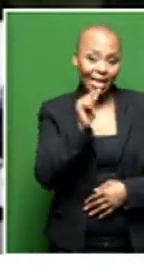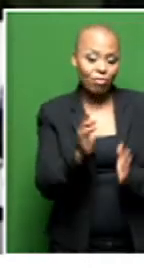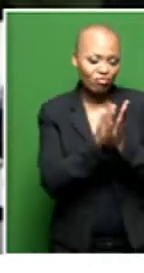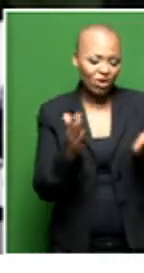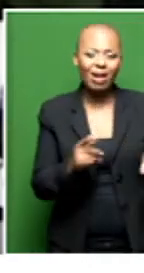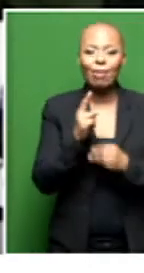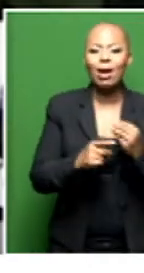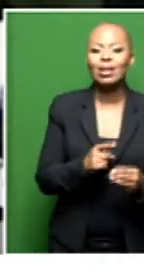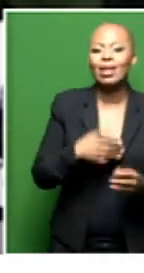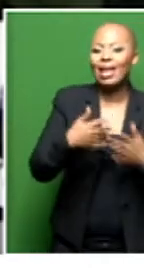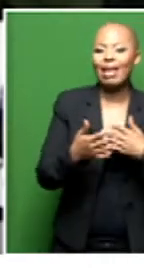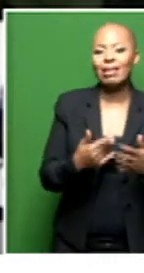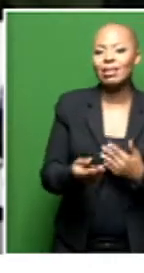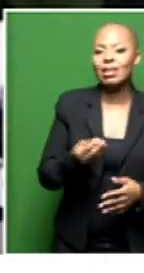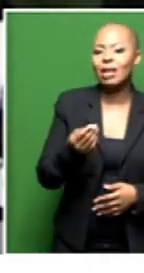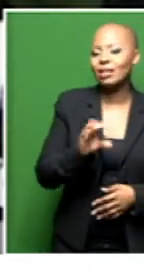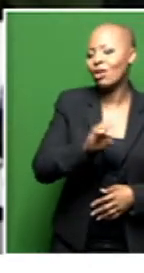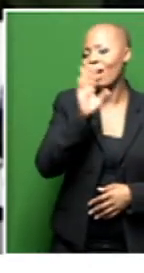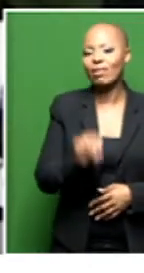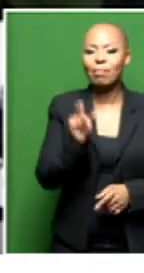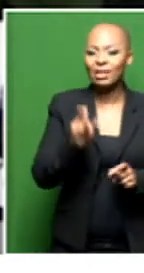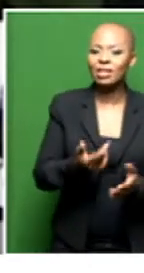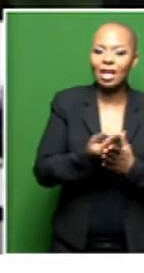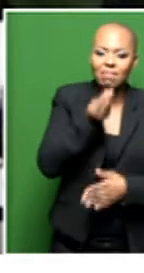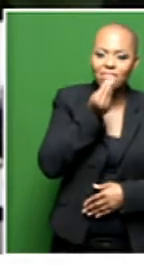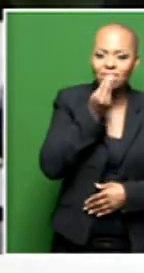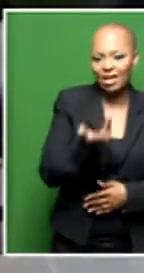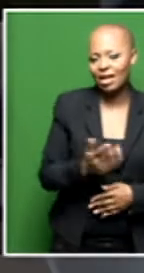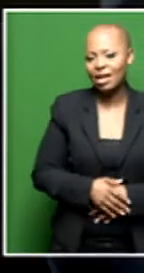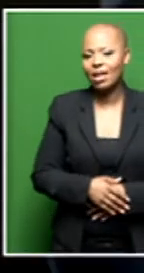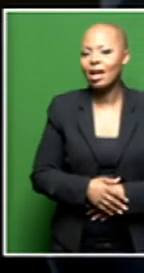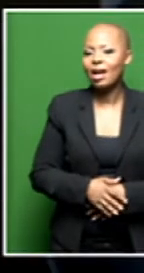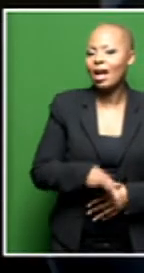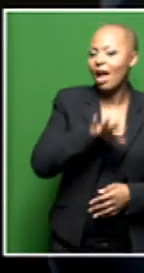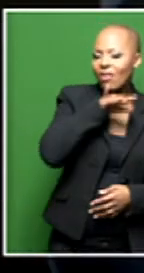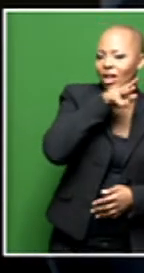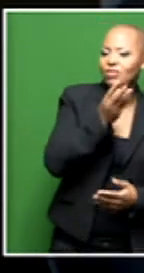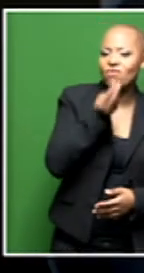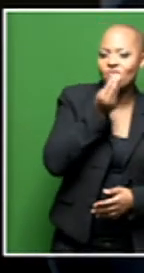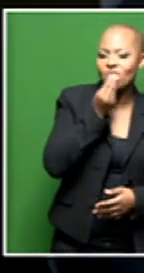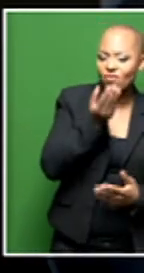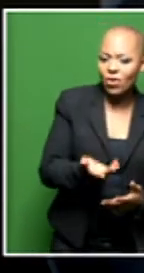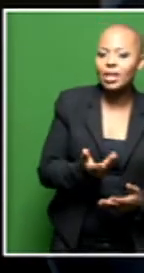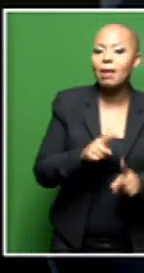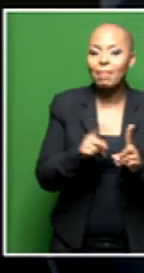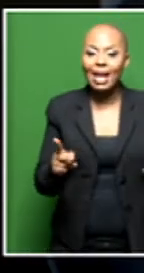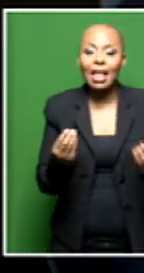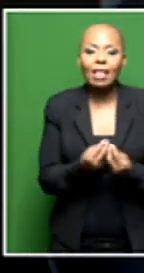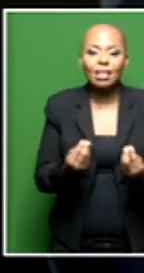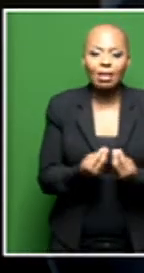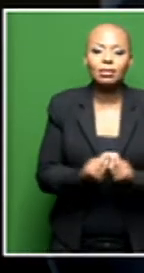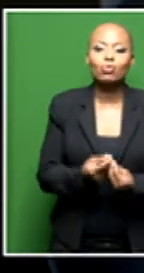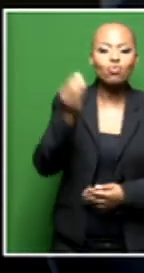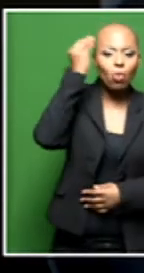a typical Afrikaans food. It's about simplicity. This is food that we know, but it's important that we never forget where we came